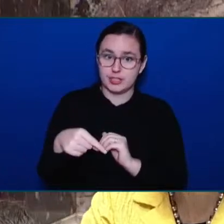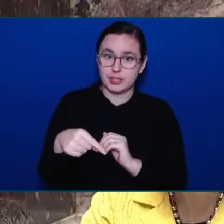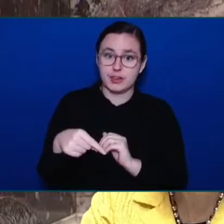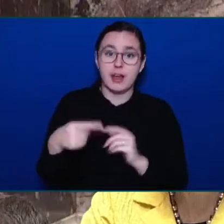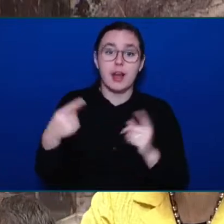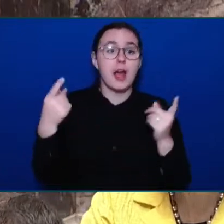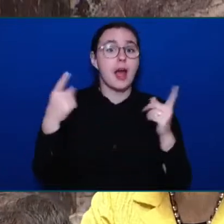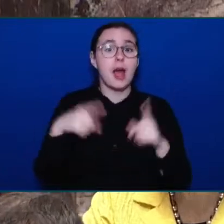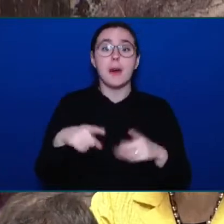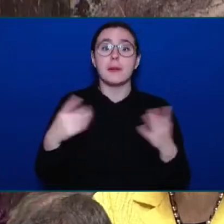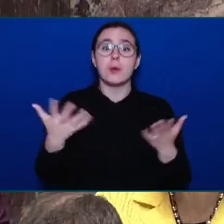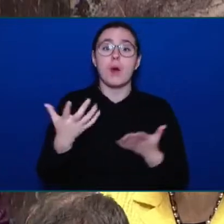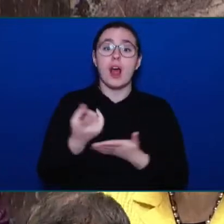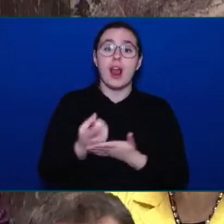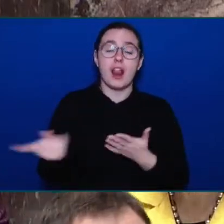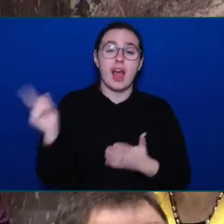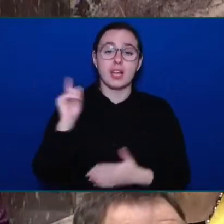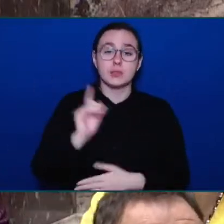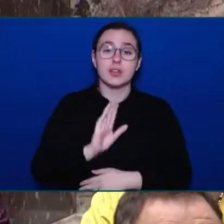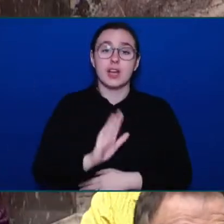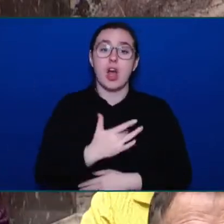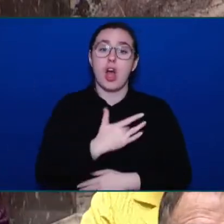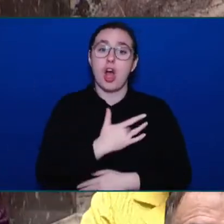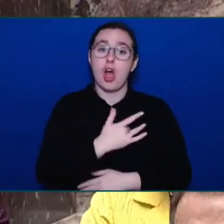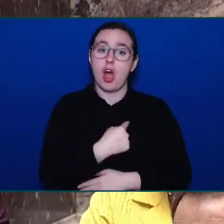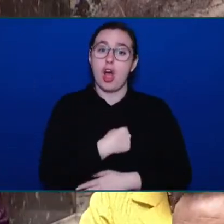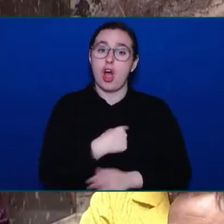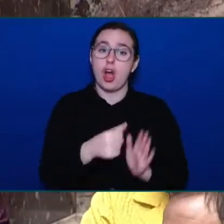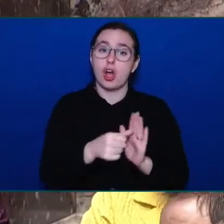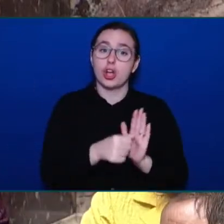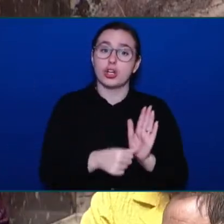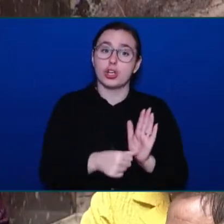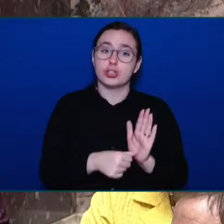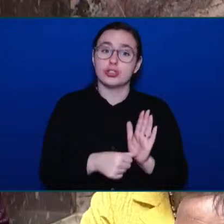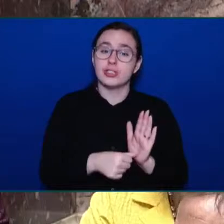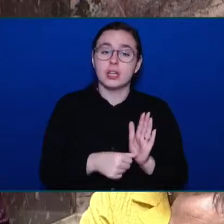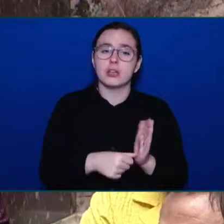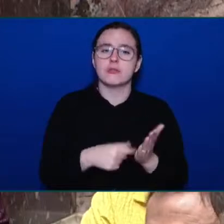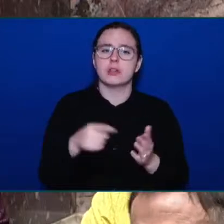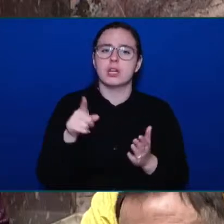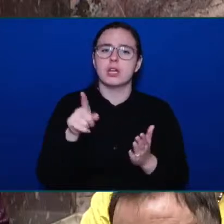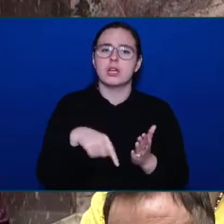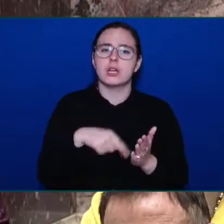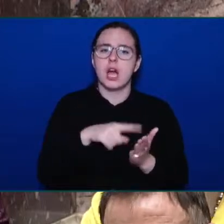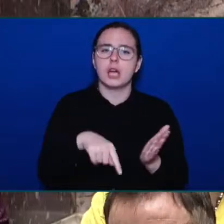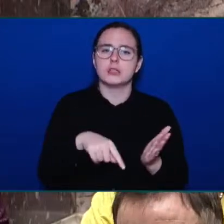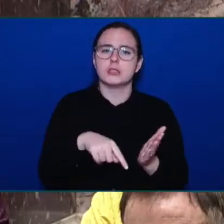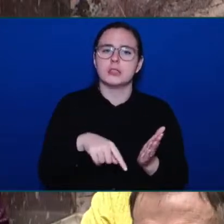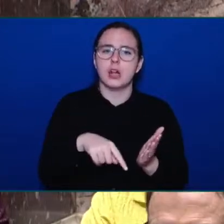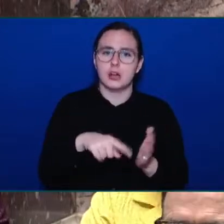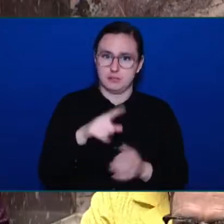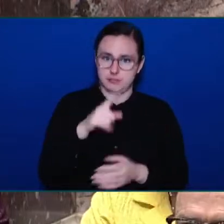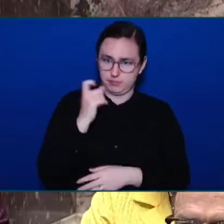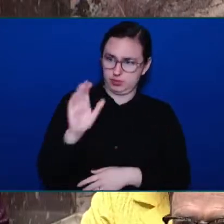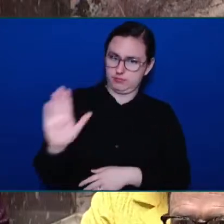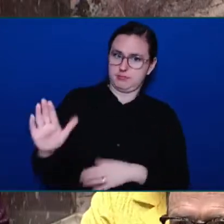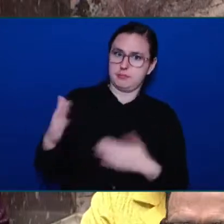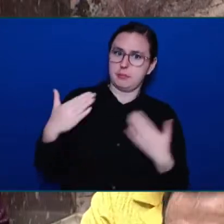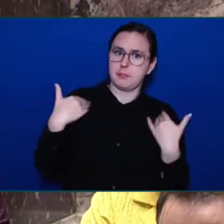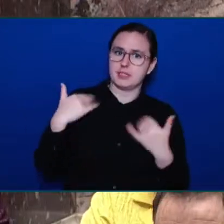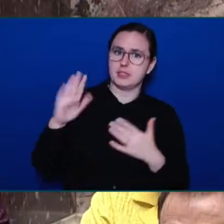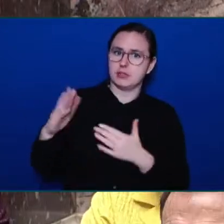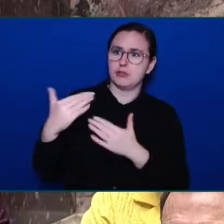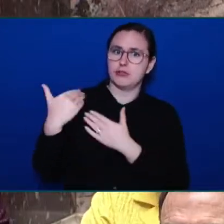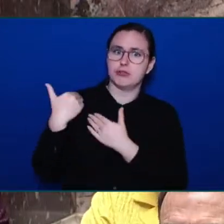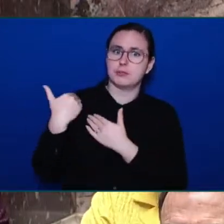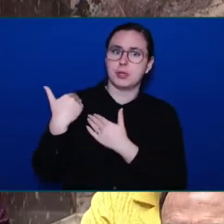surgery was cancelled in British Columbia under this minister's watch. His father said, and I quote, "Obviously we think of how